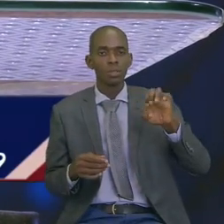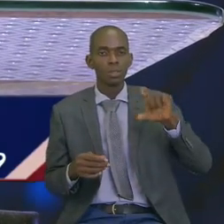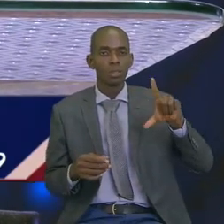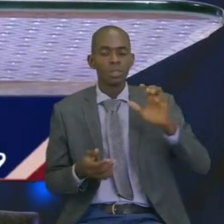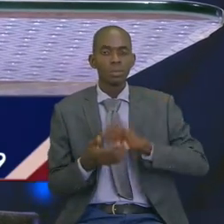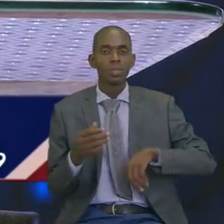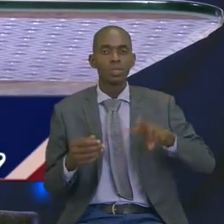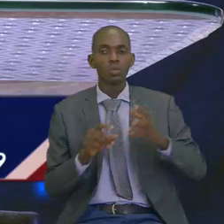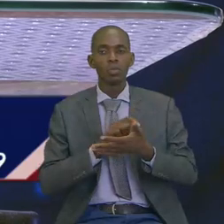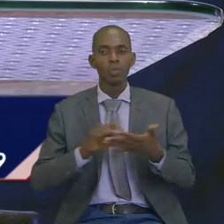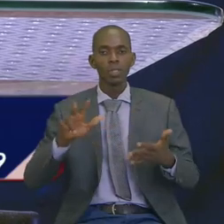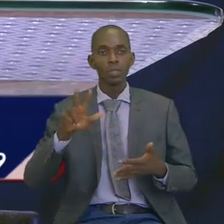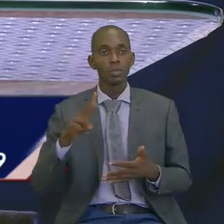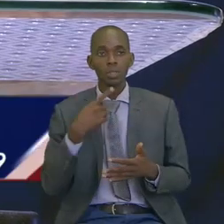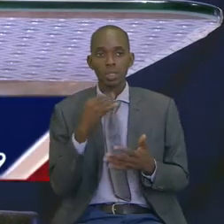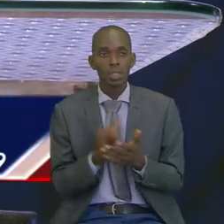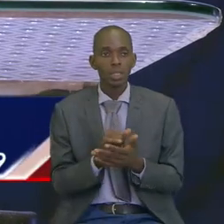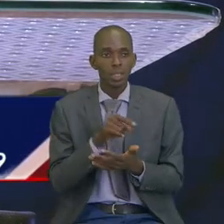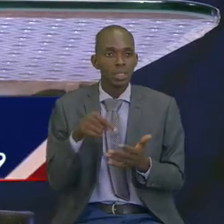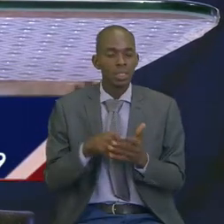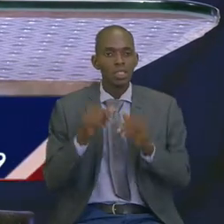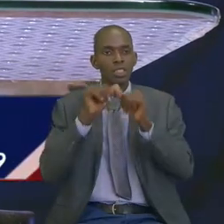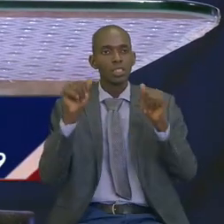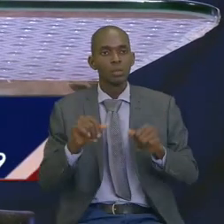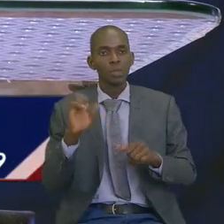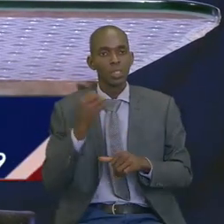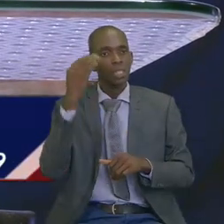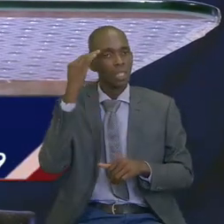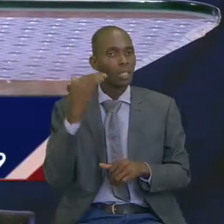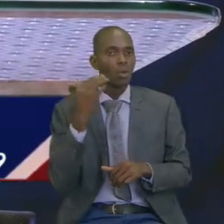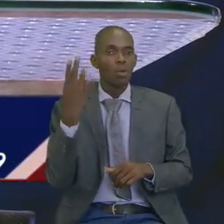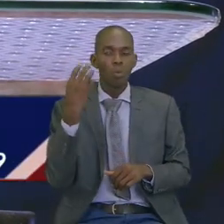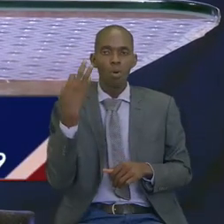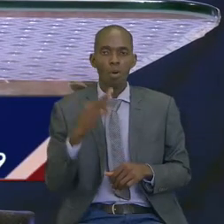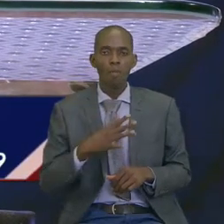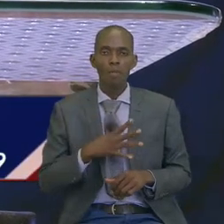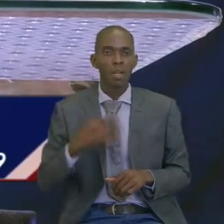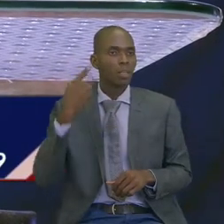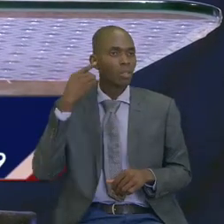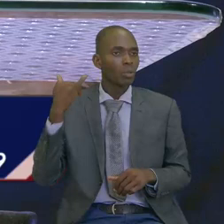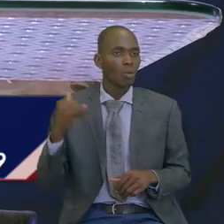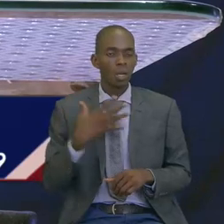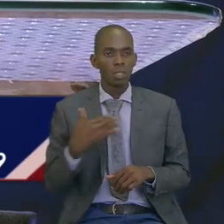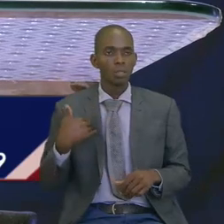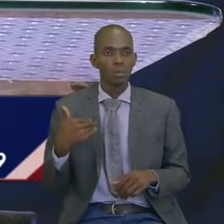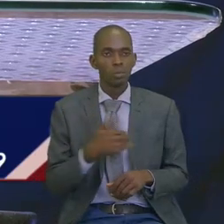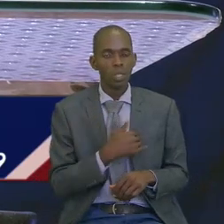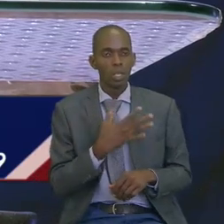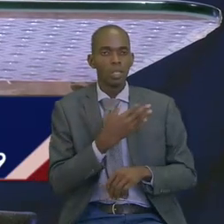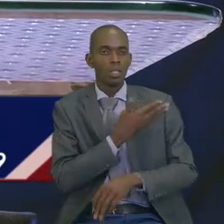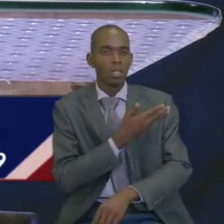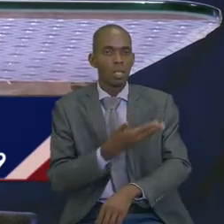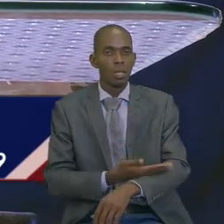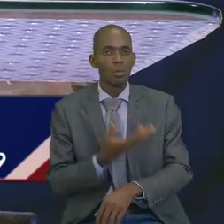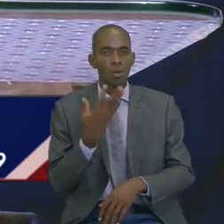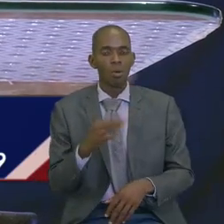this image's head was of fine gold, and the breast, and his breast, and his